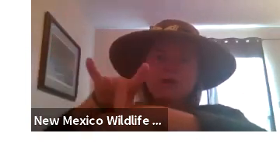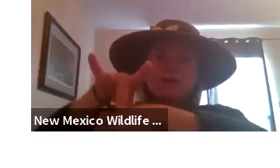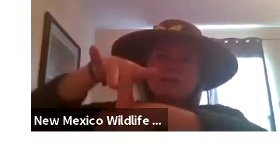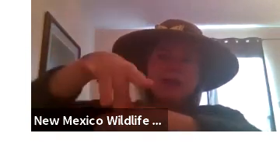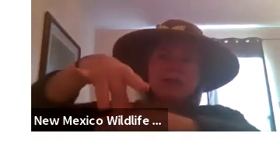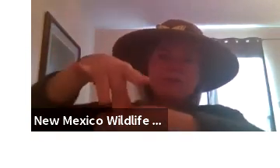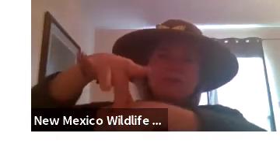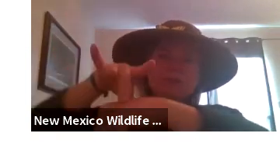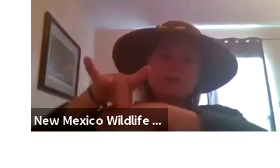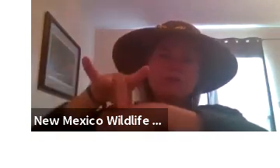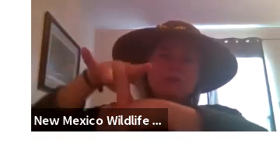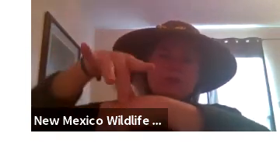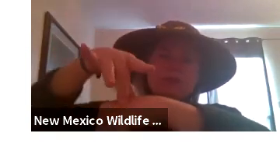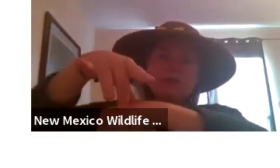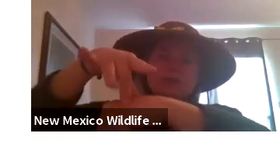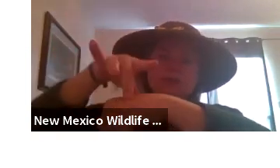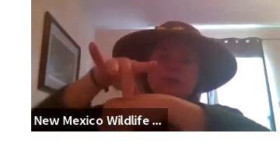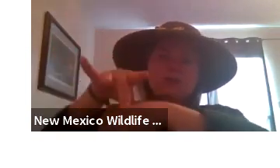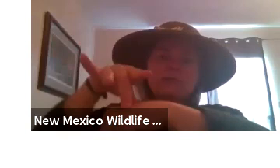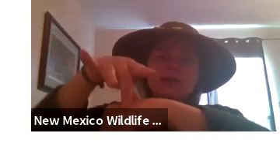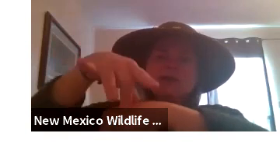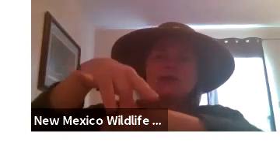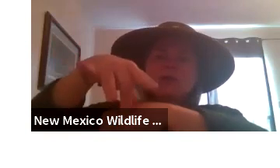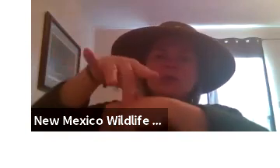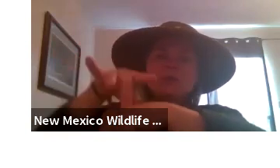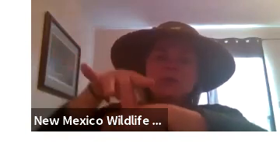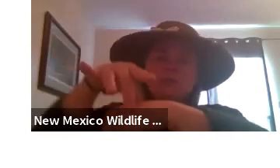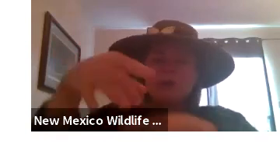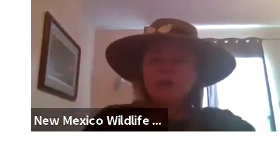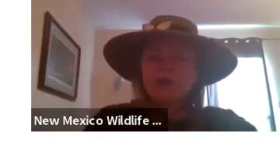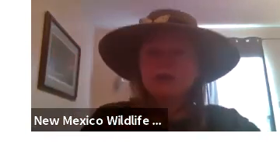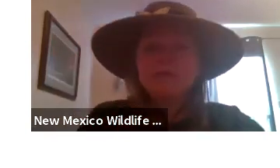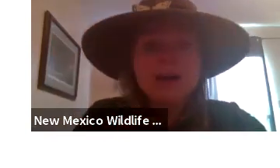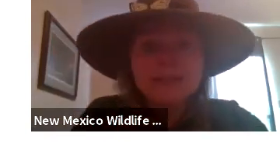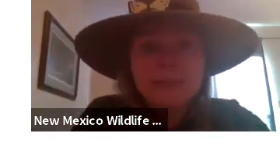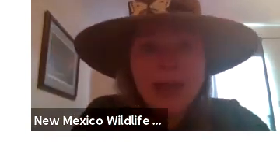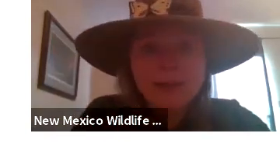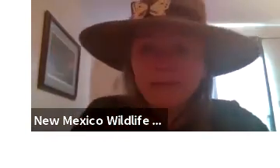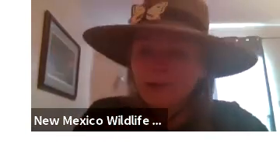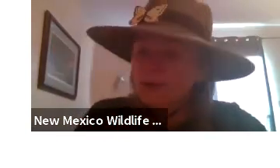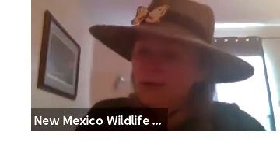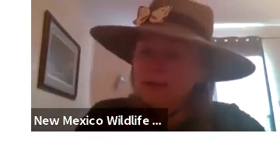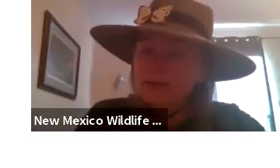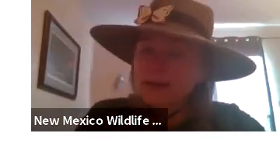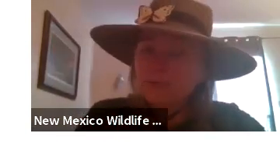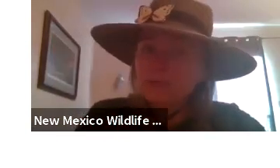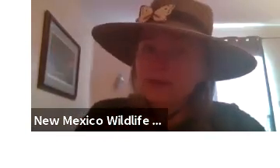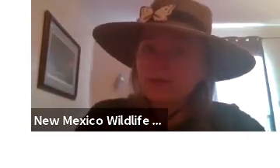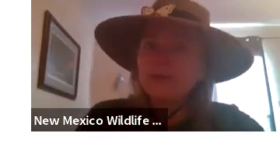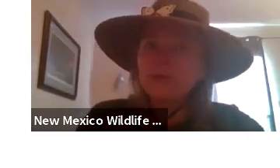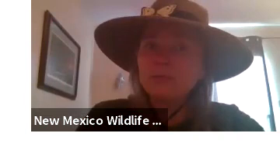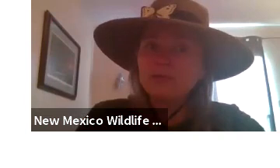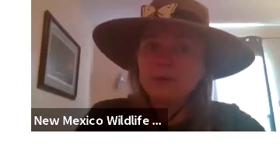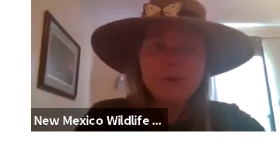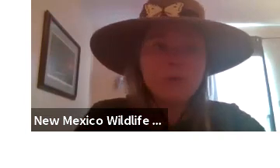top and rock them back and forth. So it's sort of like the earth rocking all of us back and forth all the time. We might